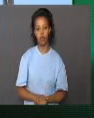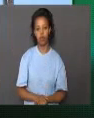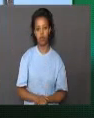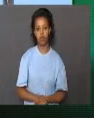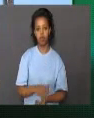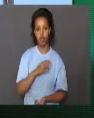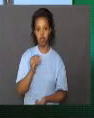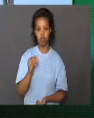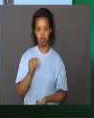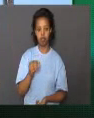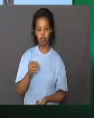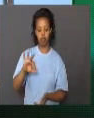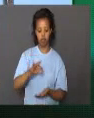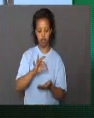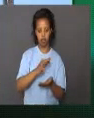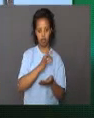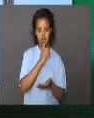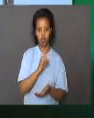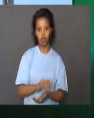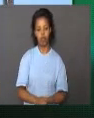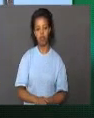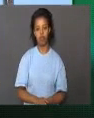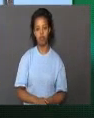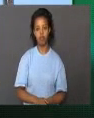and mounted needles.